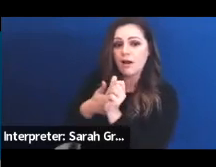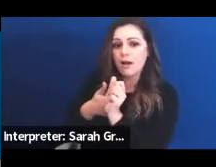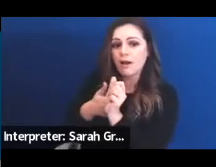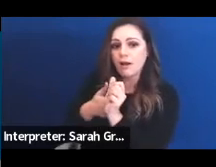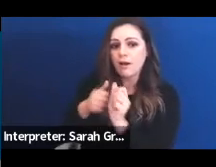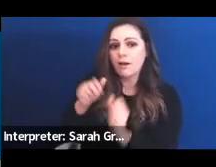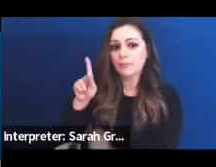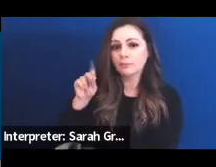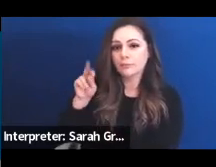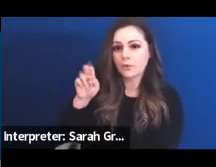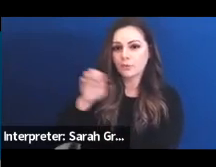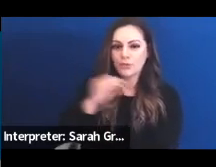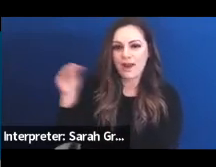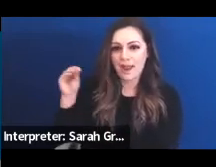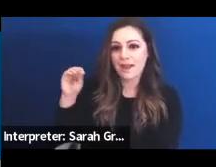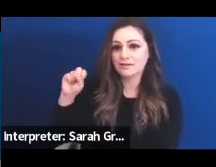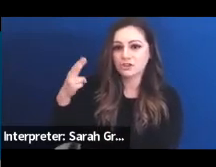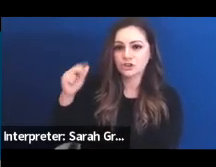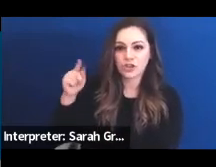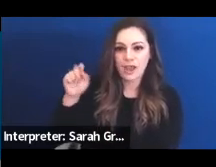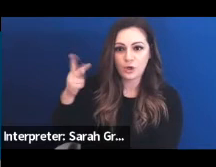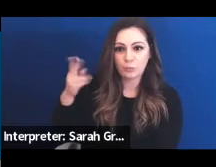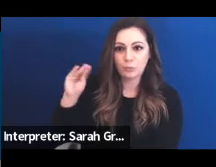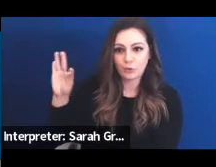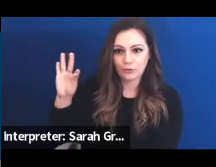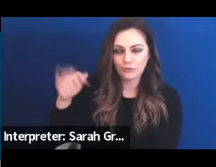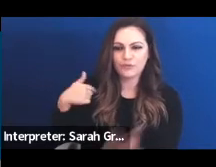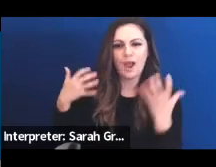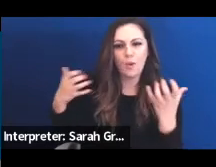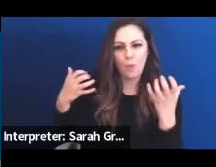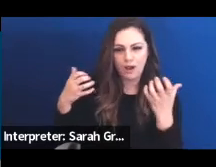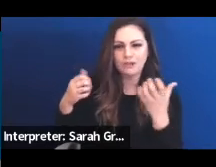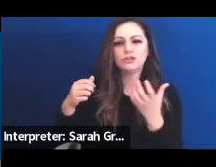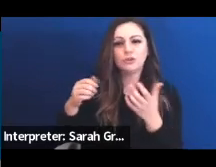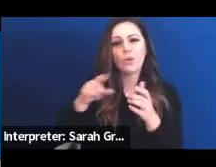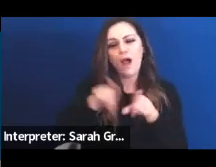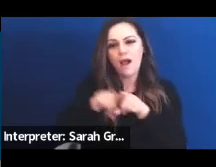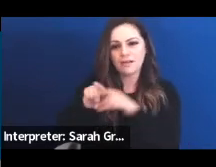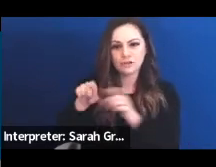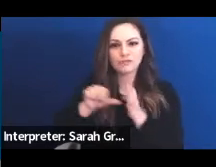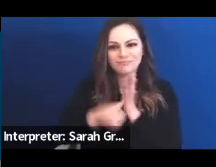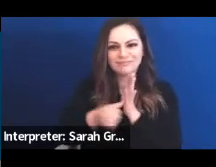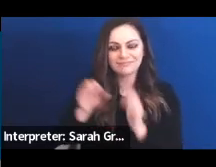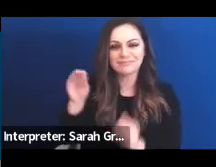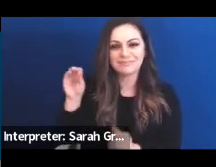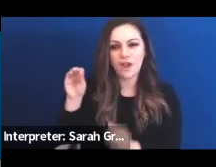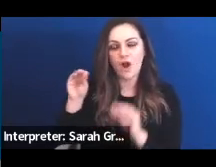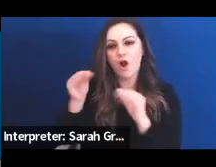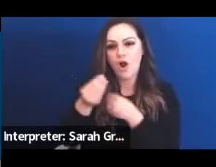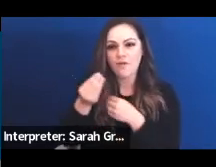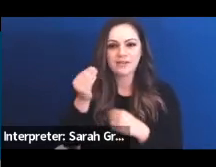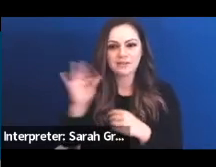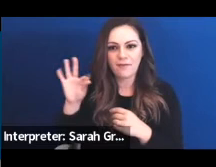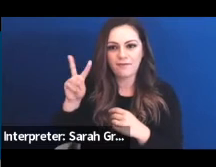with Shatterproof. And I'd like to bring special attention to the Kentucky Office of Vocational Rehabilitation, who are